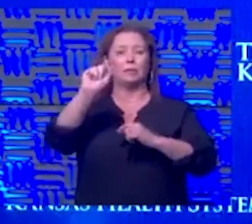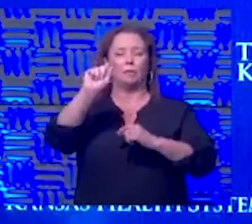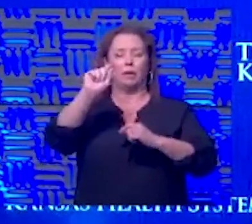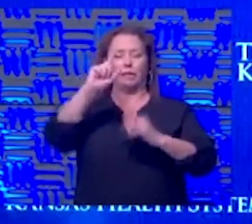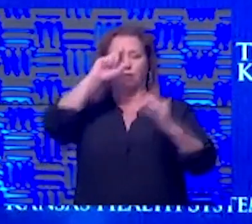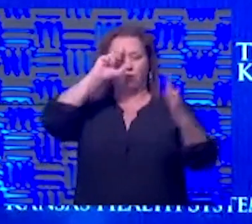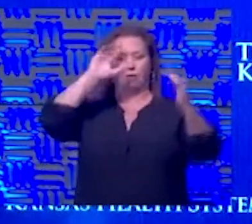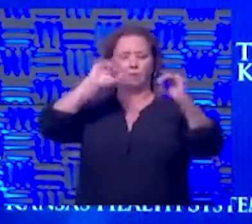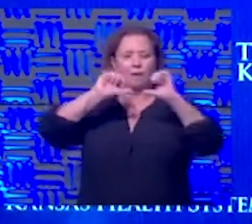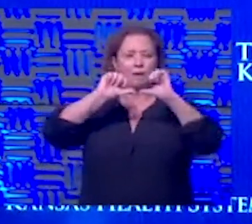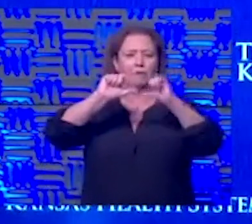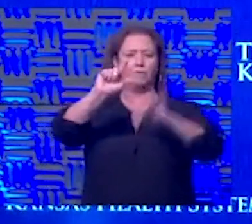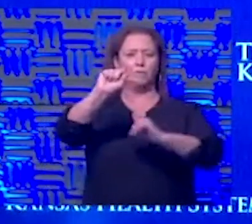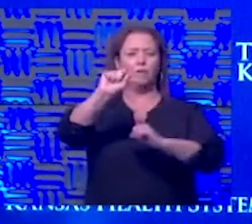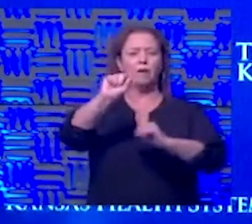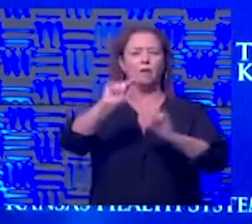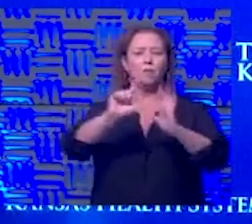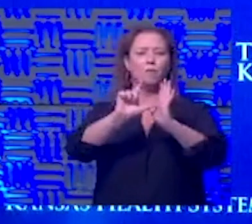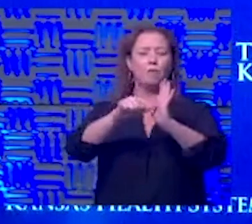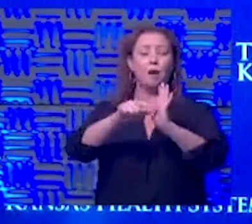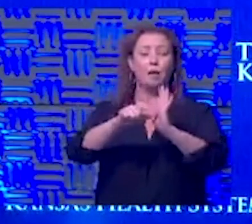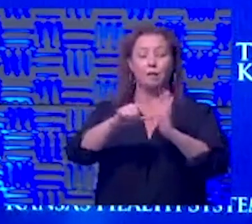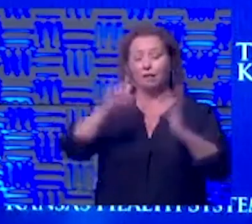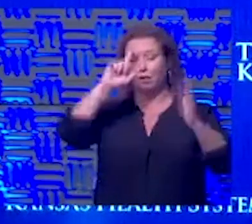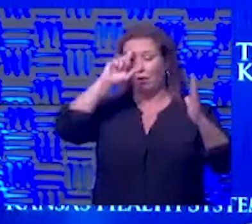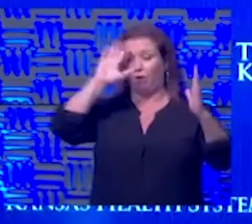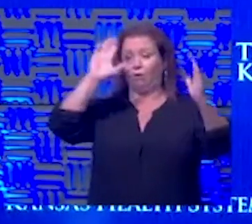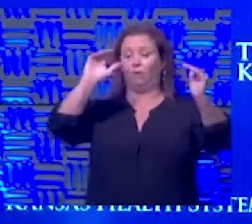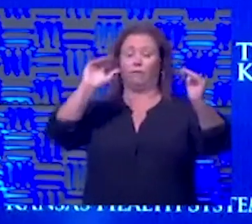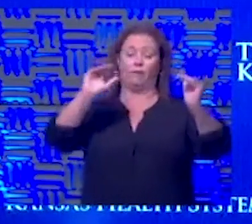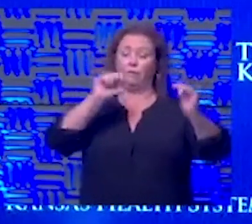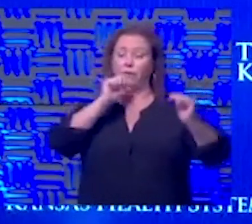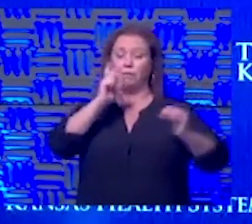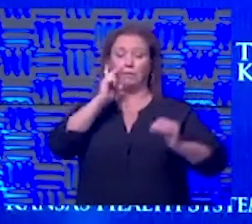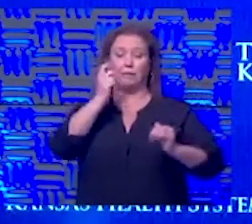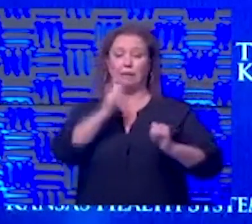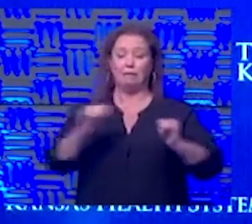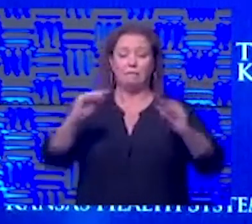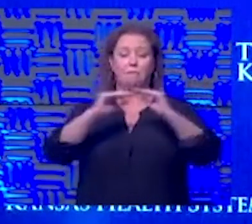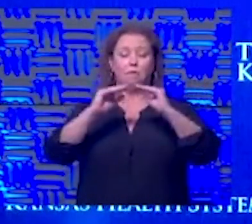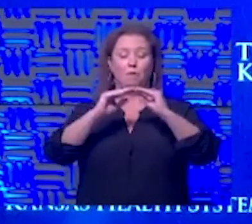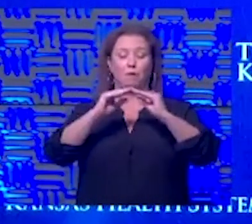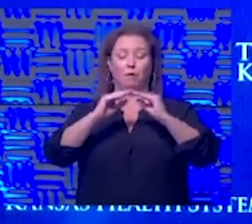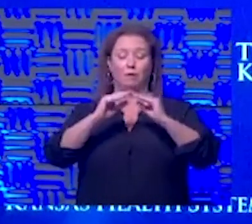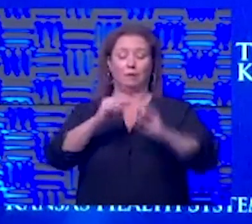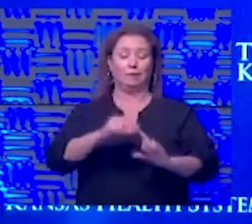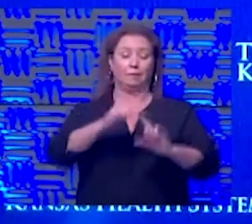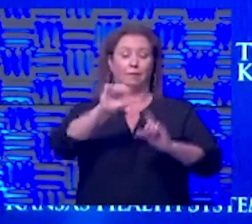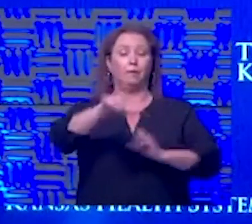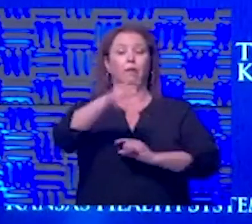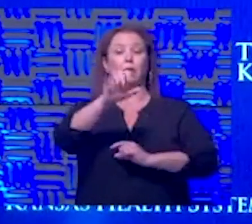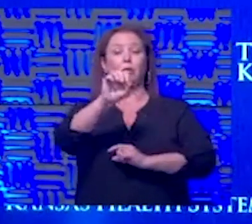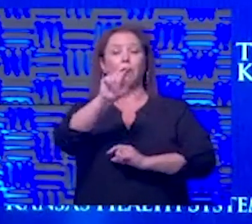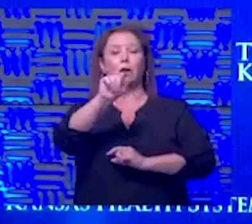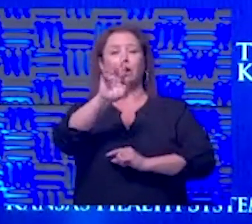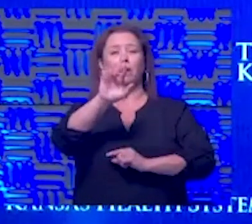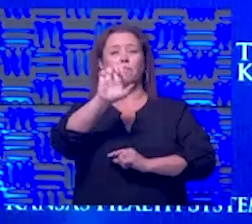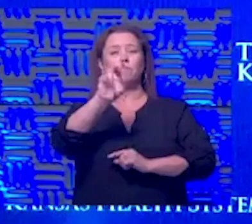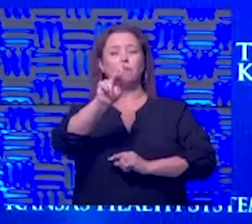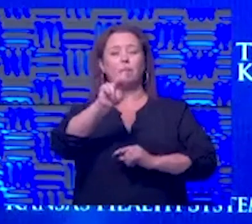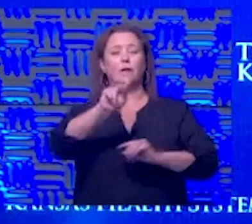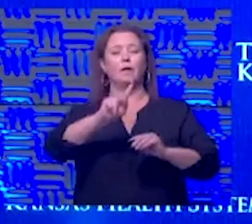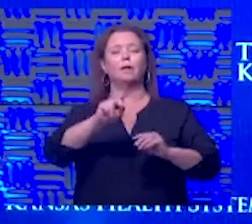a while. Hopefully we won't see more unless there's another major outbreak in some other area. We still have the